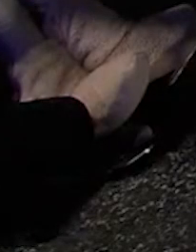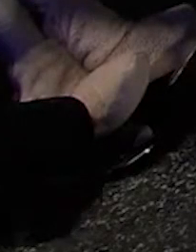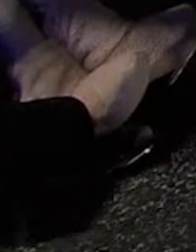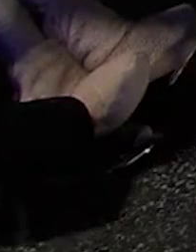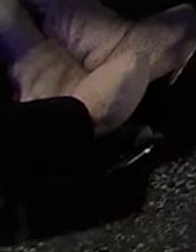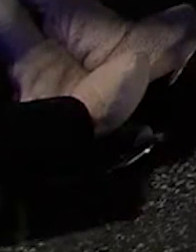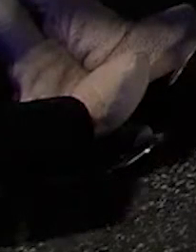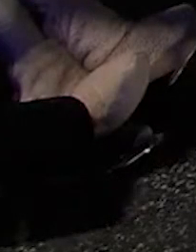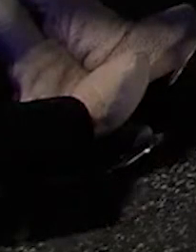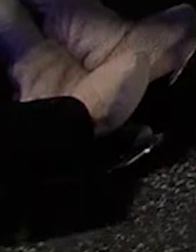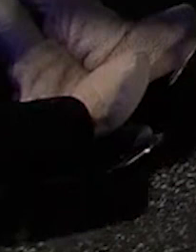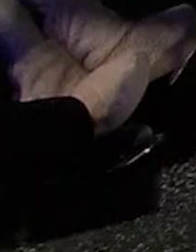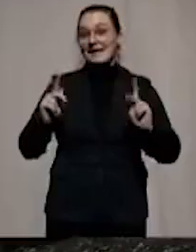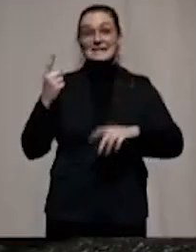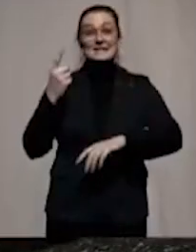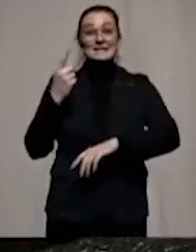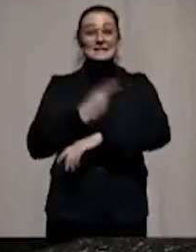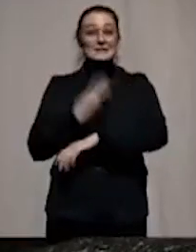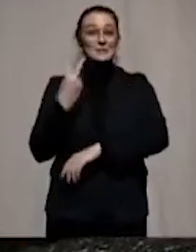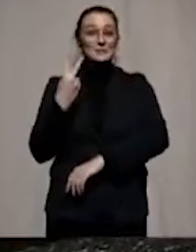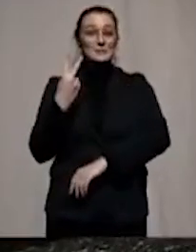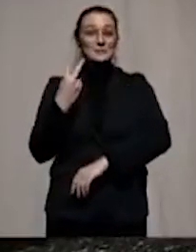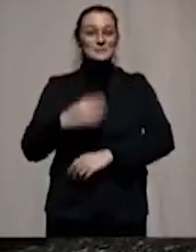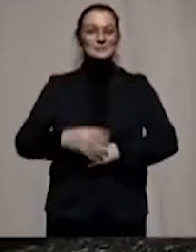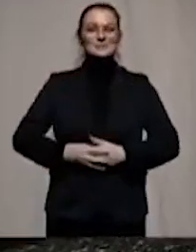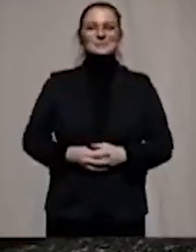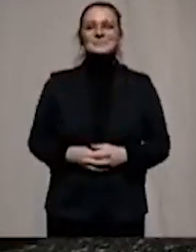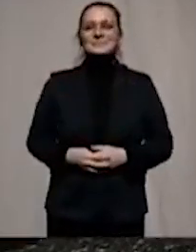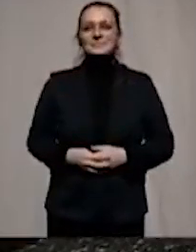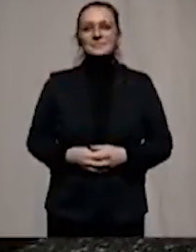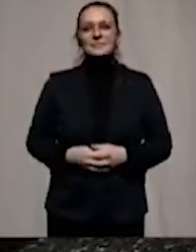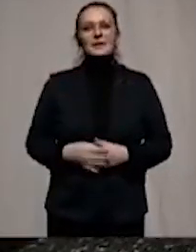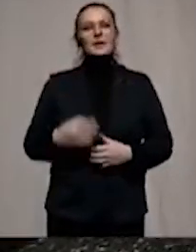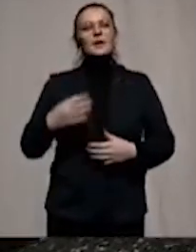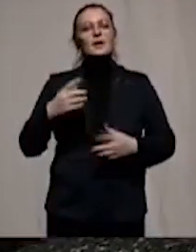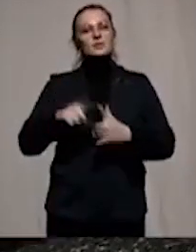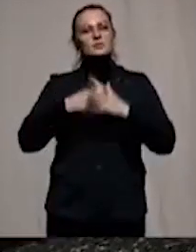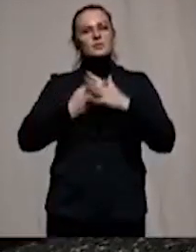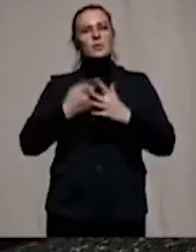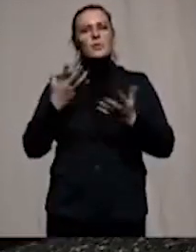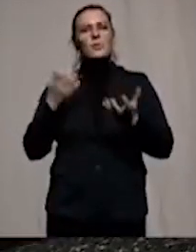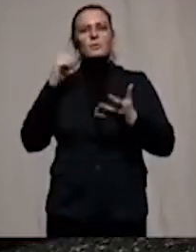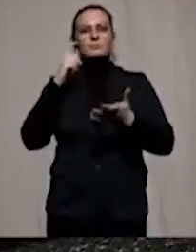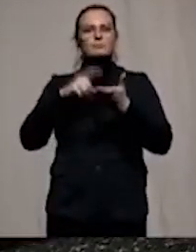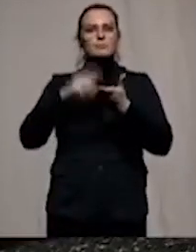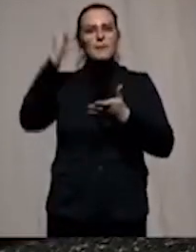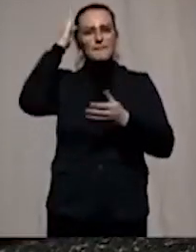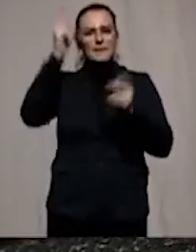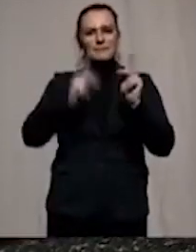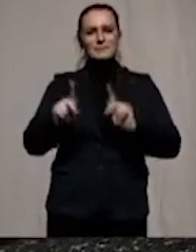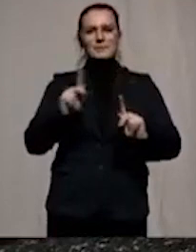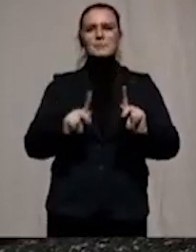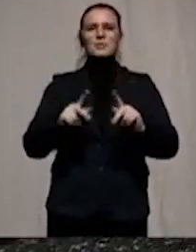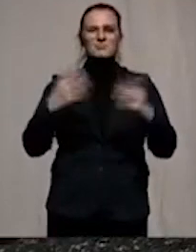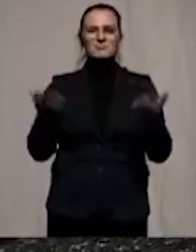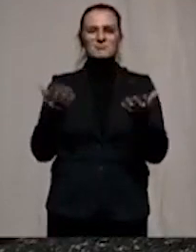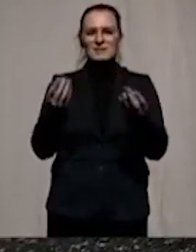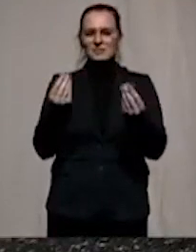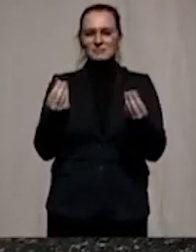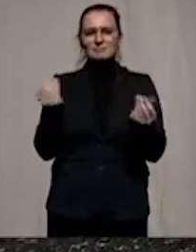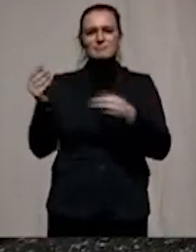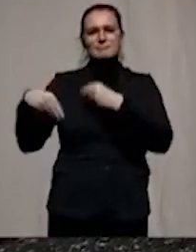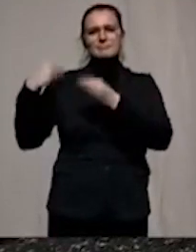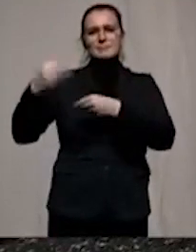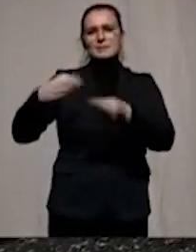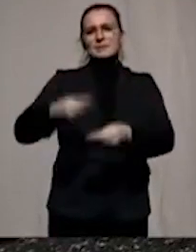Welcome back to day 2. We would like to acknowledge the Maki people whose ancestral and unceded territory we are gathered